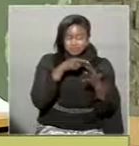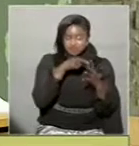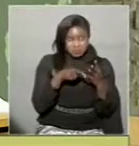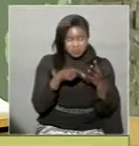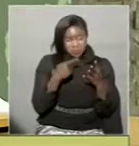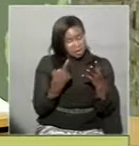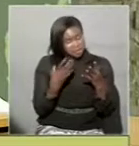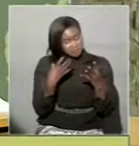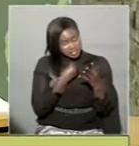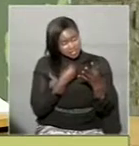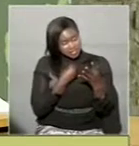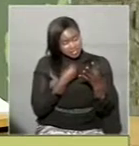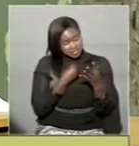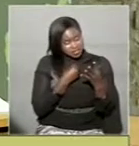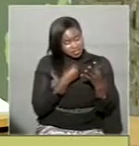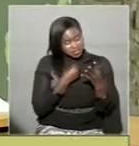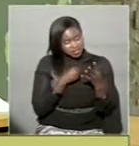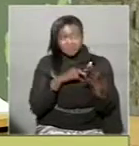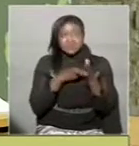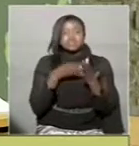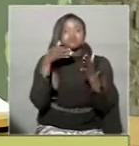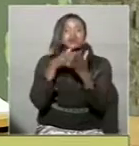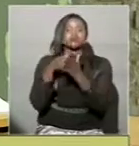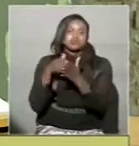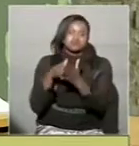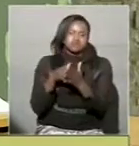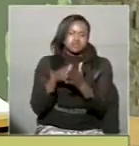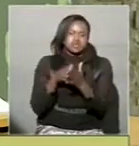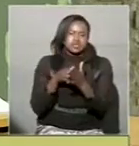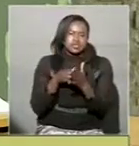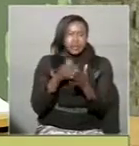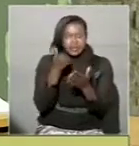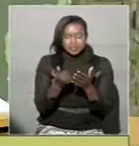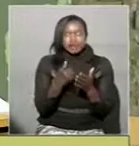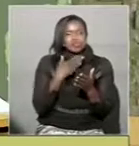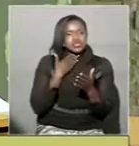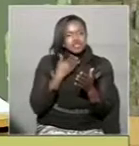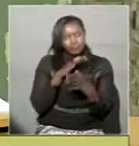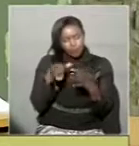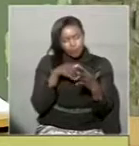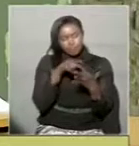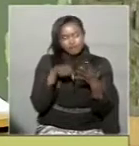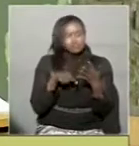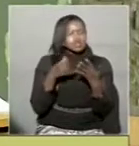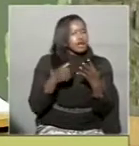there, then there is a tilt in how much the child can achieve. Which one of the pillars do we have